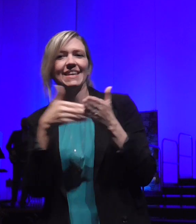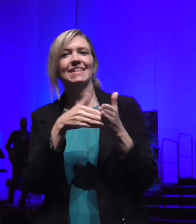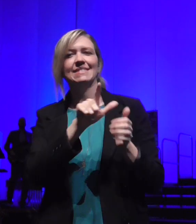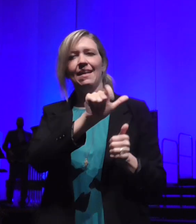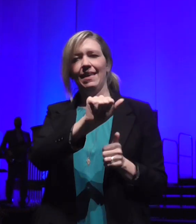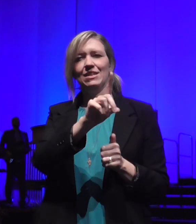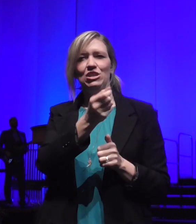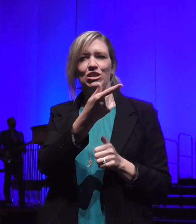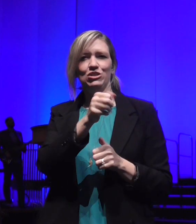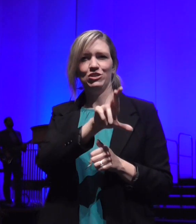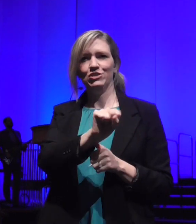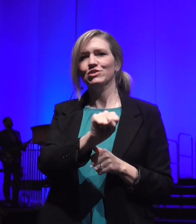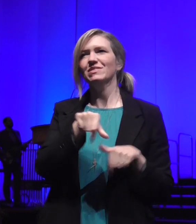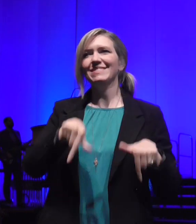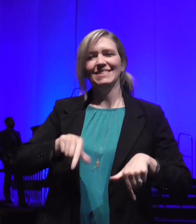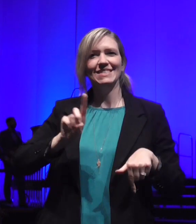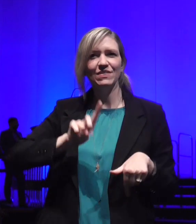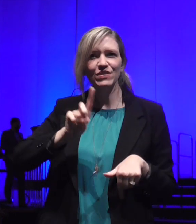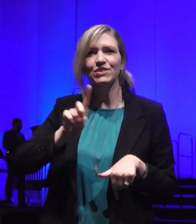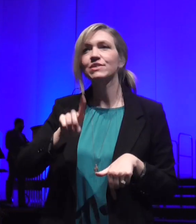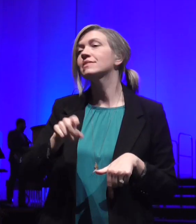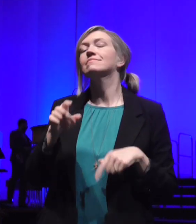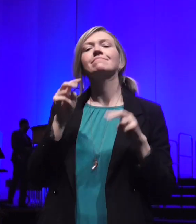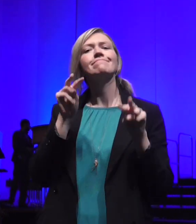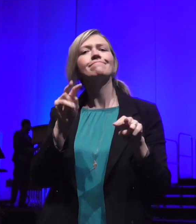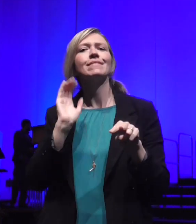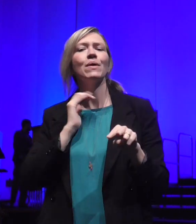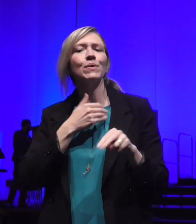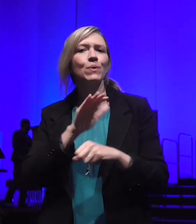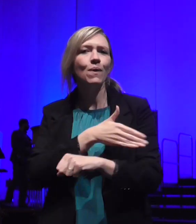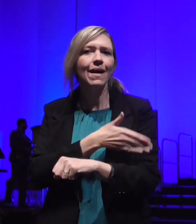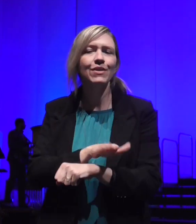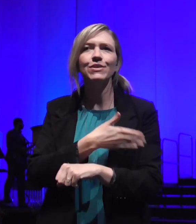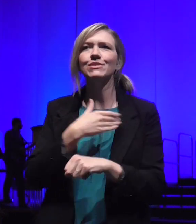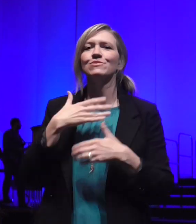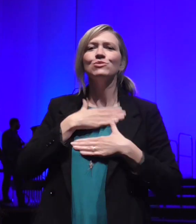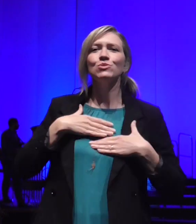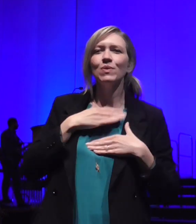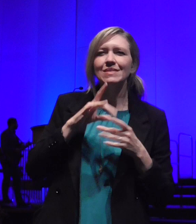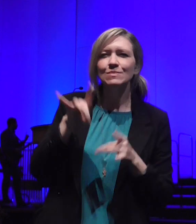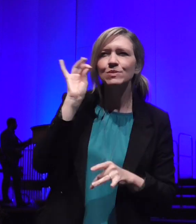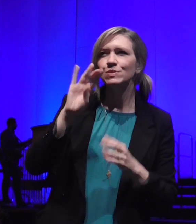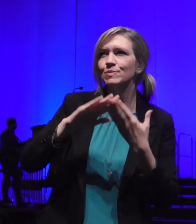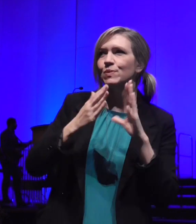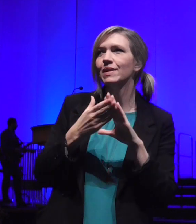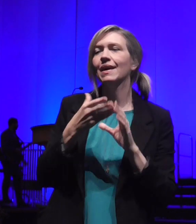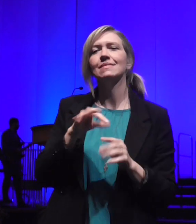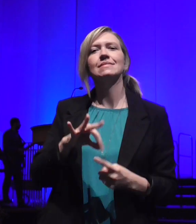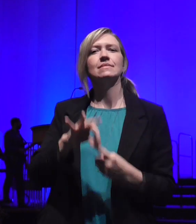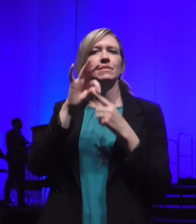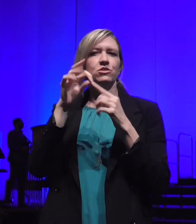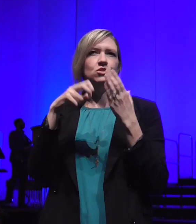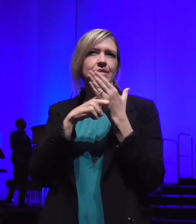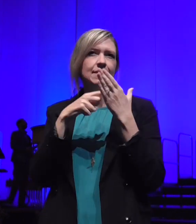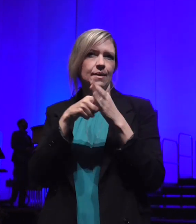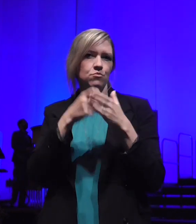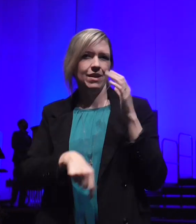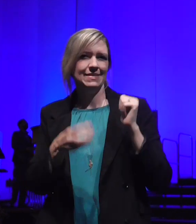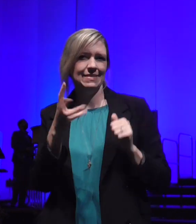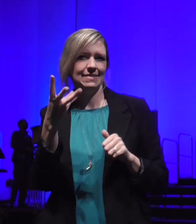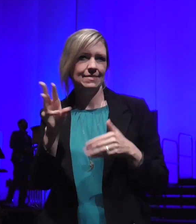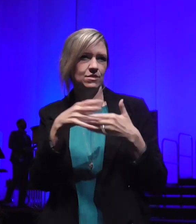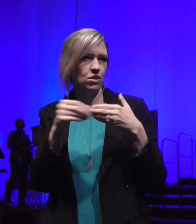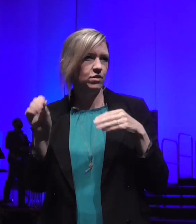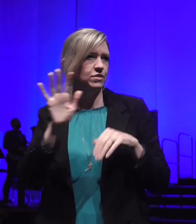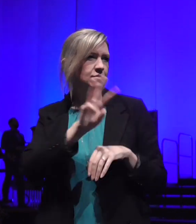Angeles Dodgers at Coors Field. Check out our choir, enjoy spiritual community, and get a special ticket price of $16 through our website.